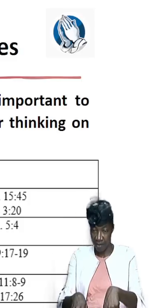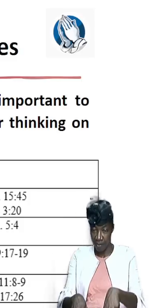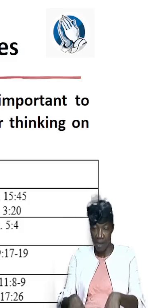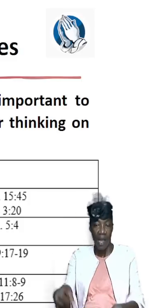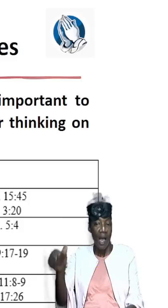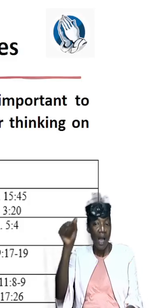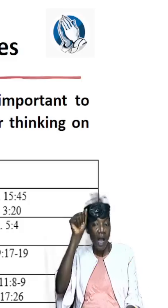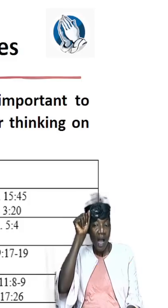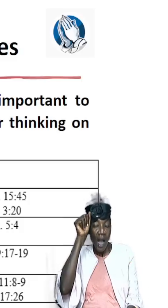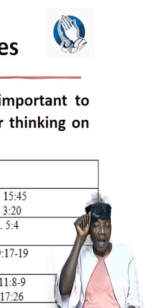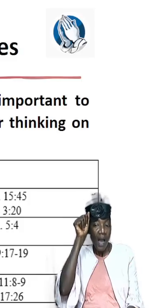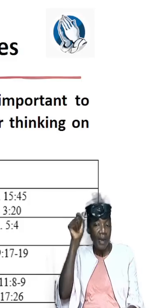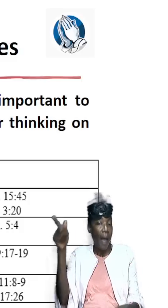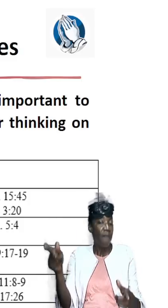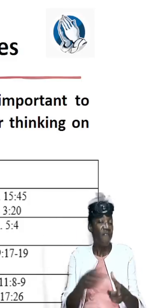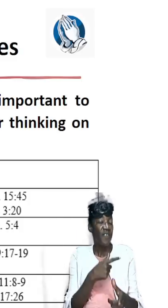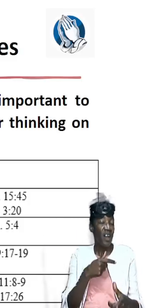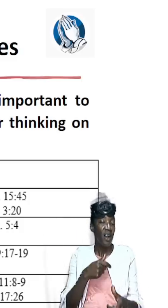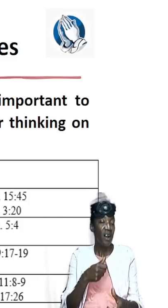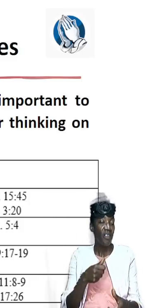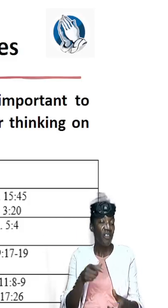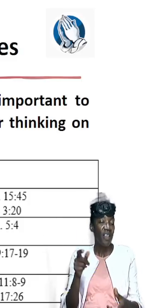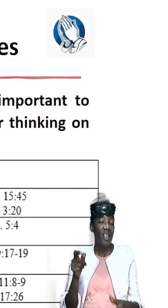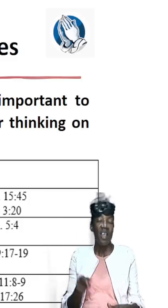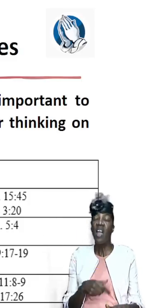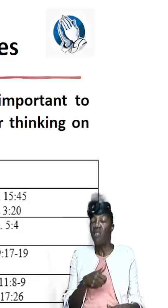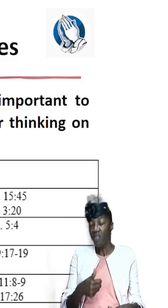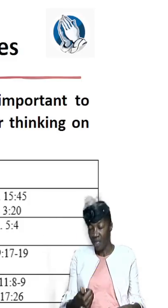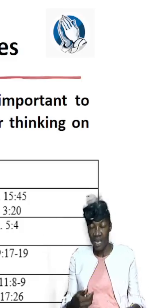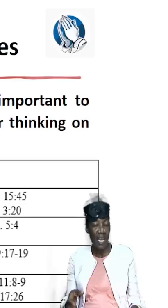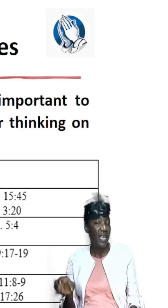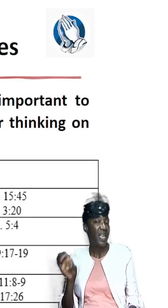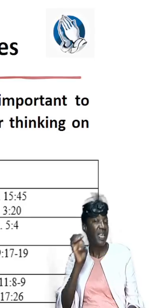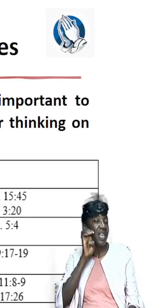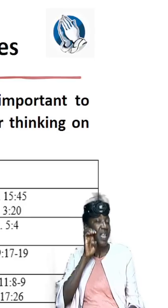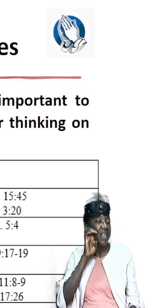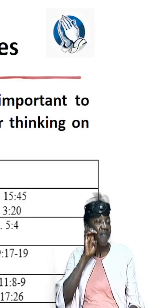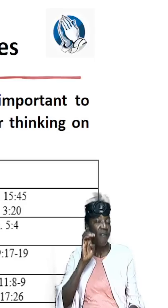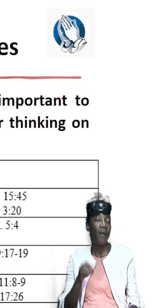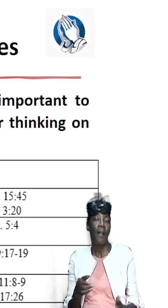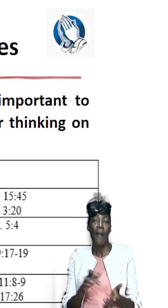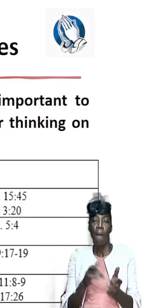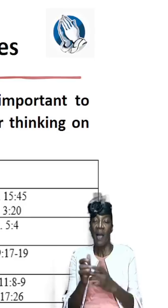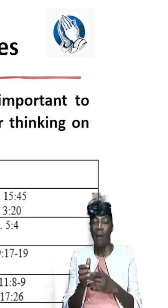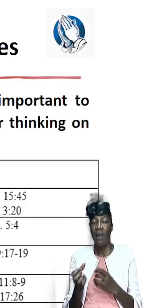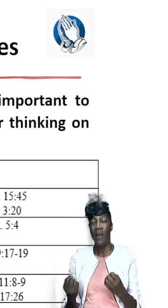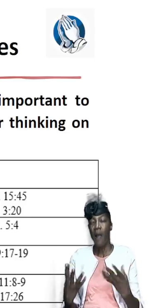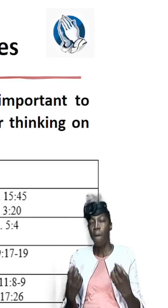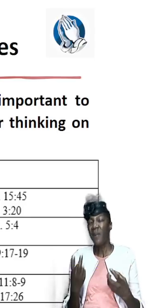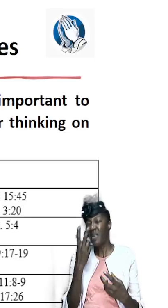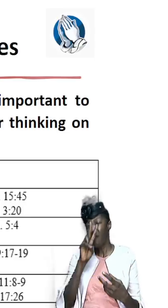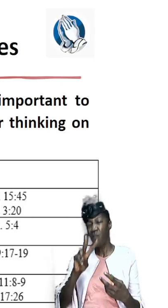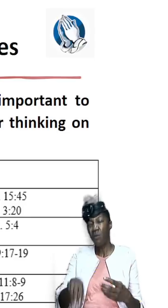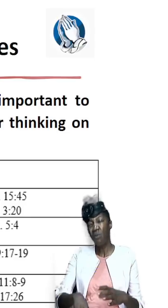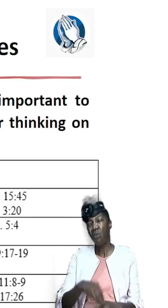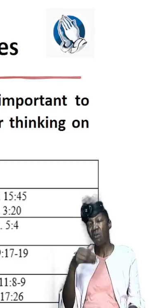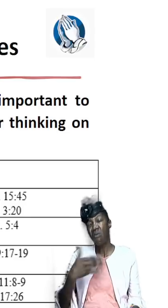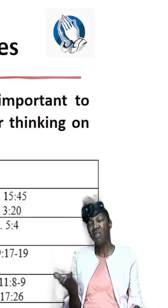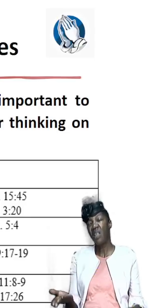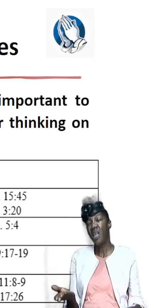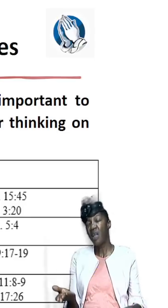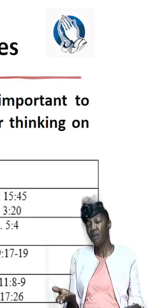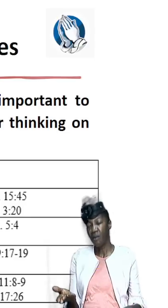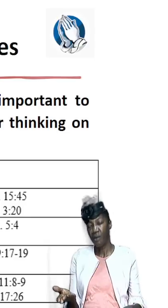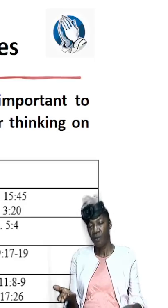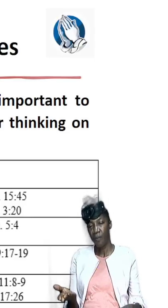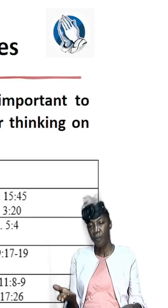Eve, none before. And this is Bible. And there are many views that are out there, brothers and sisters. There are